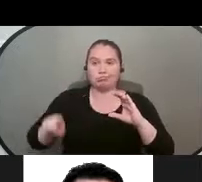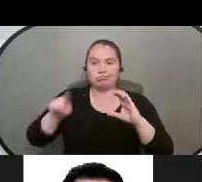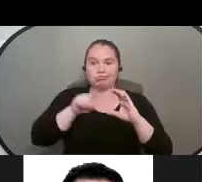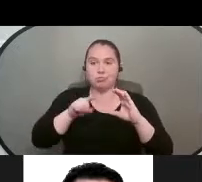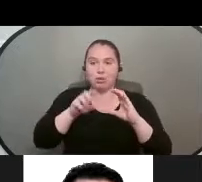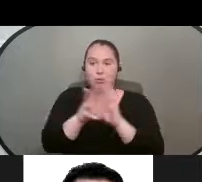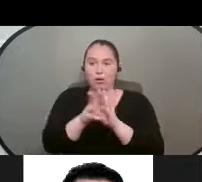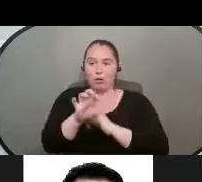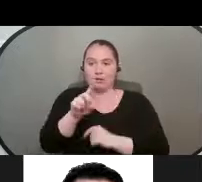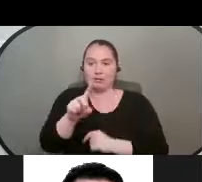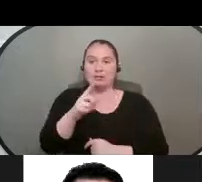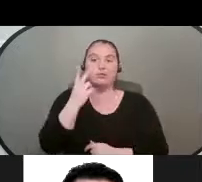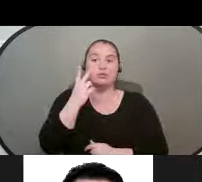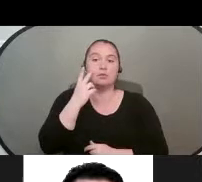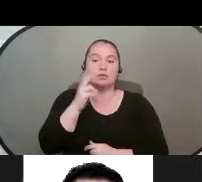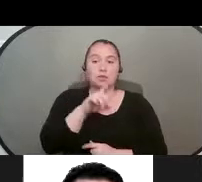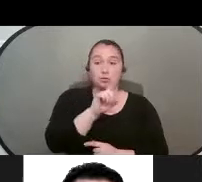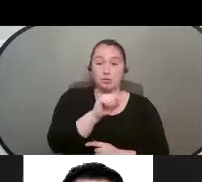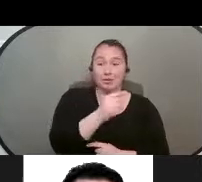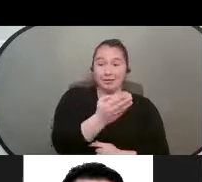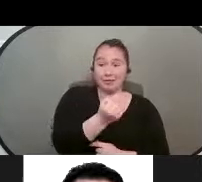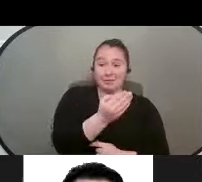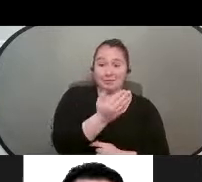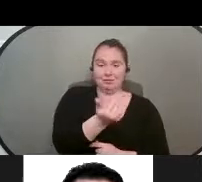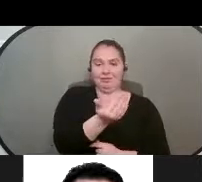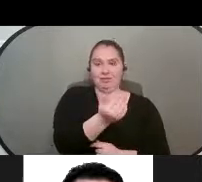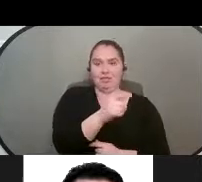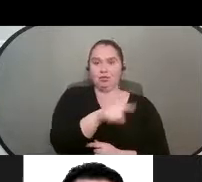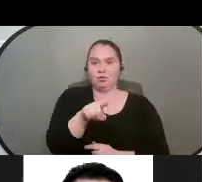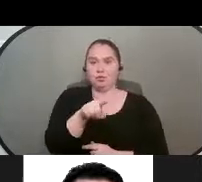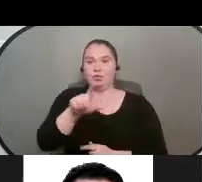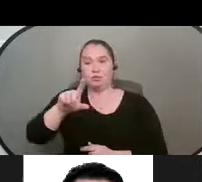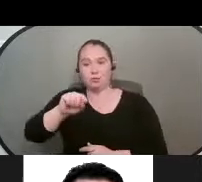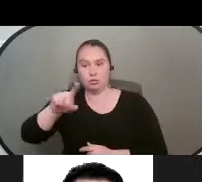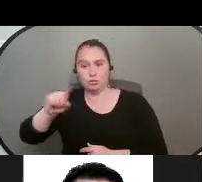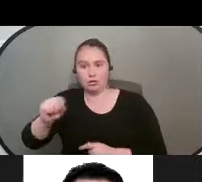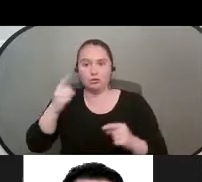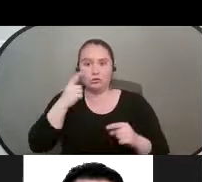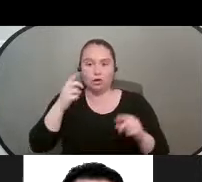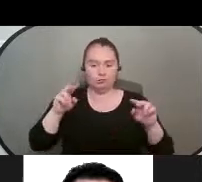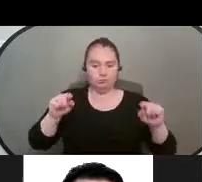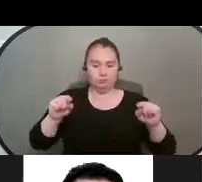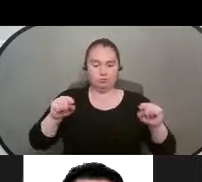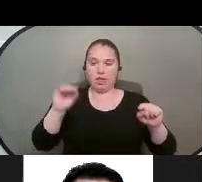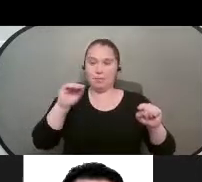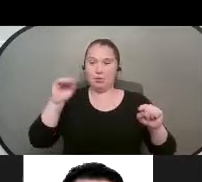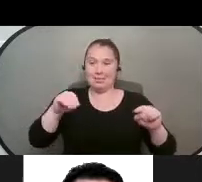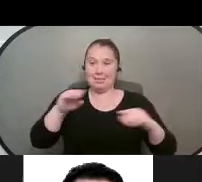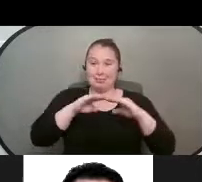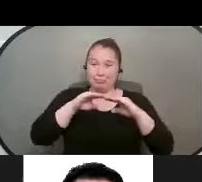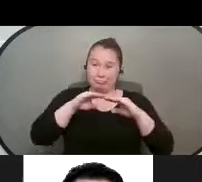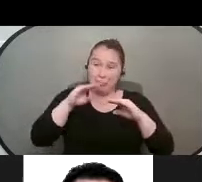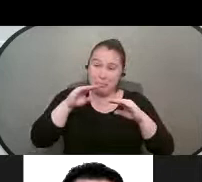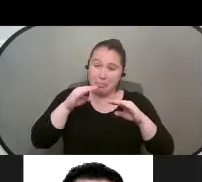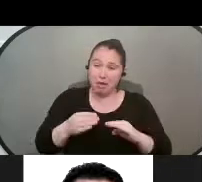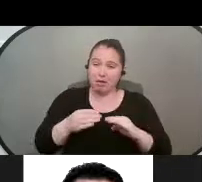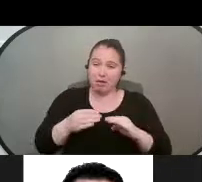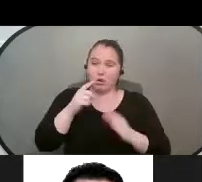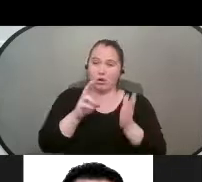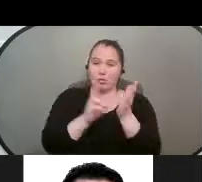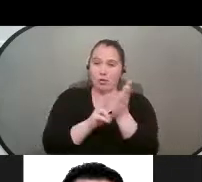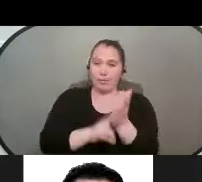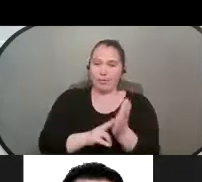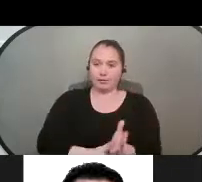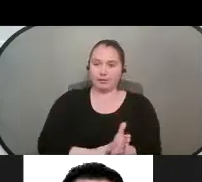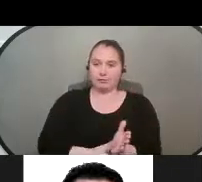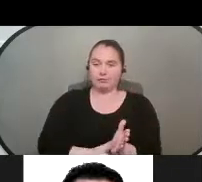between 2015 and 2020, there was about a 3.5% decrease in enrollment. And